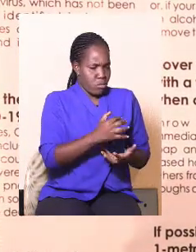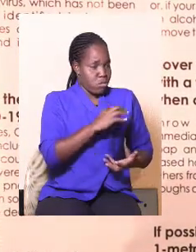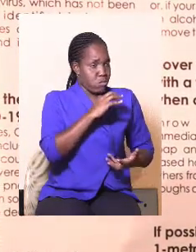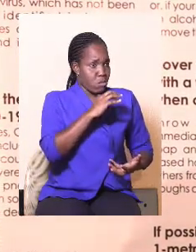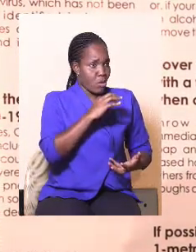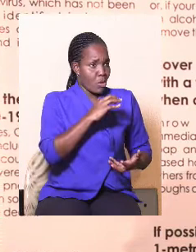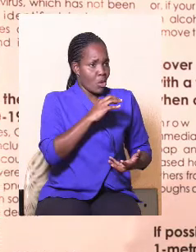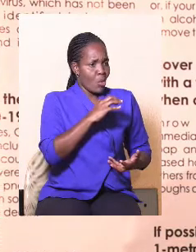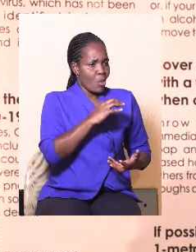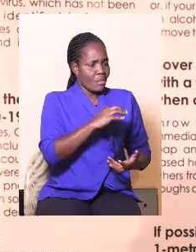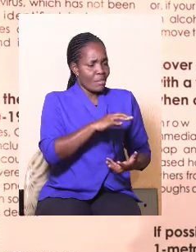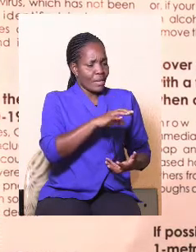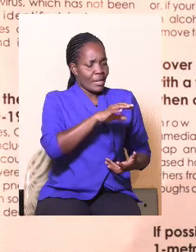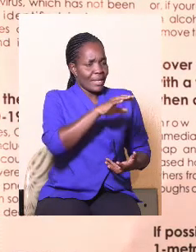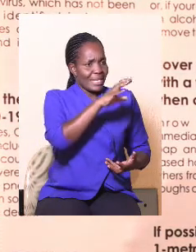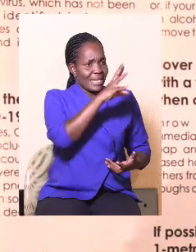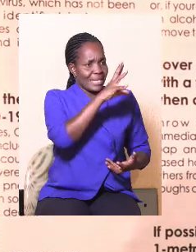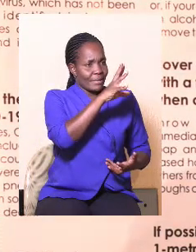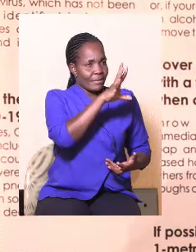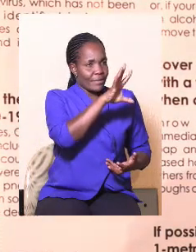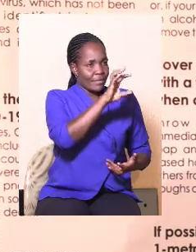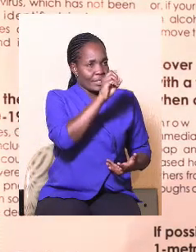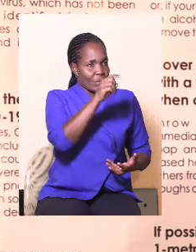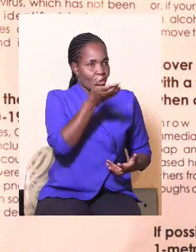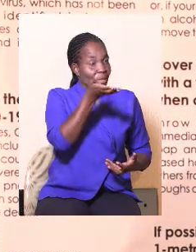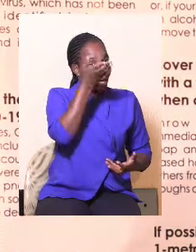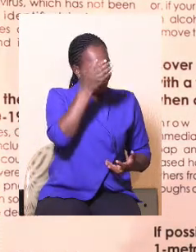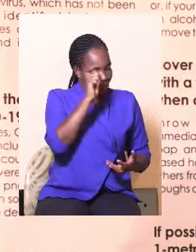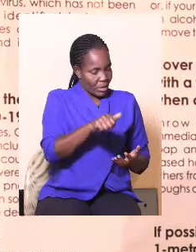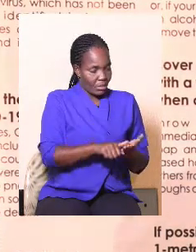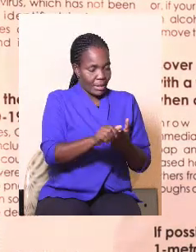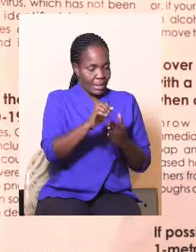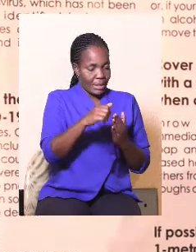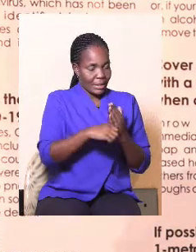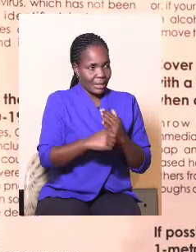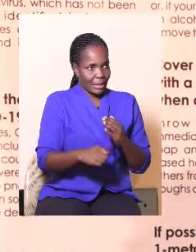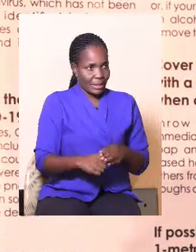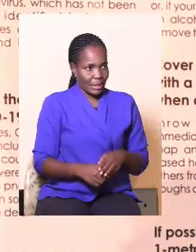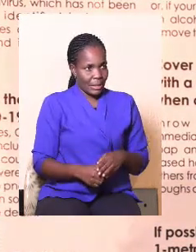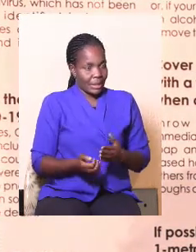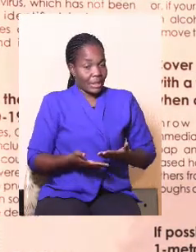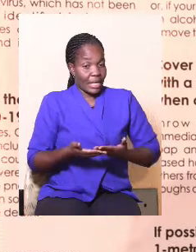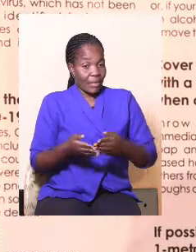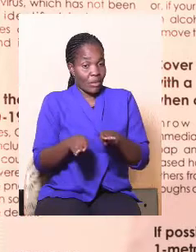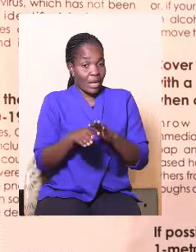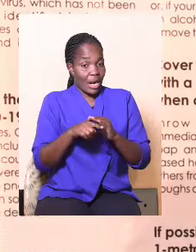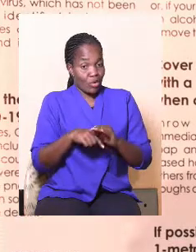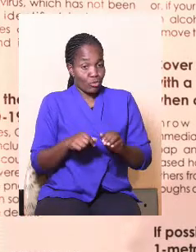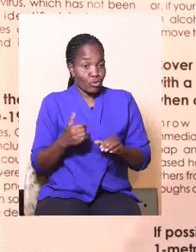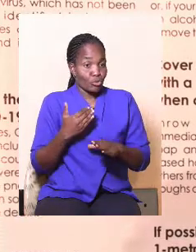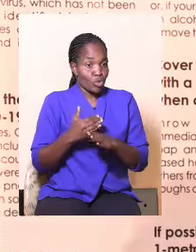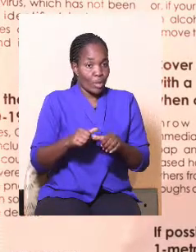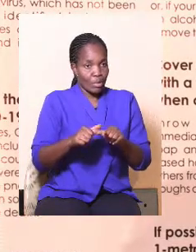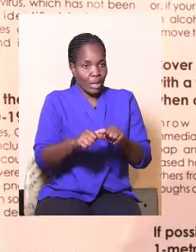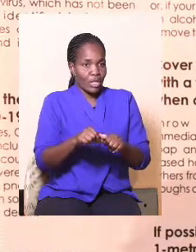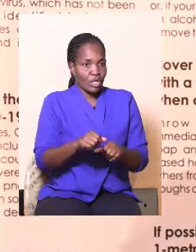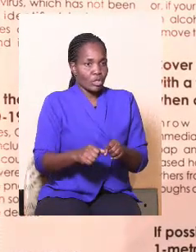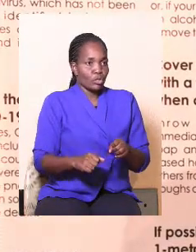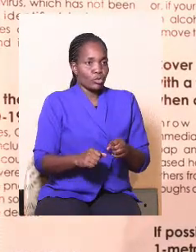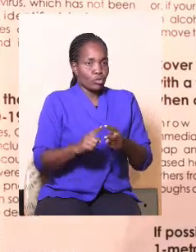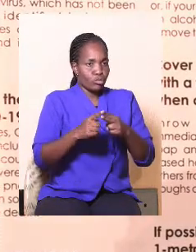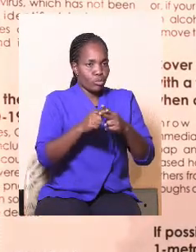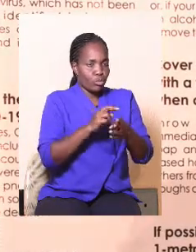is what is keeping us going, is what is keeping the country going. It's what is buying medicines, it's what is maintaining our roads, it's